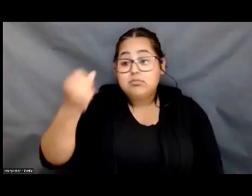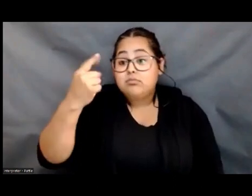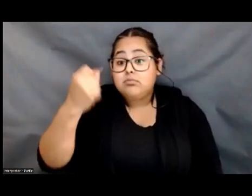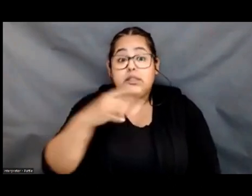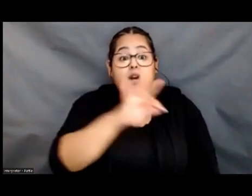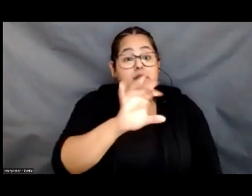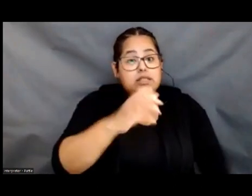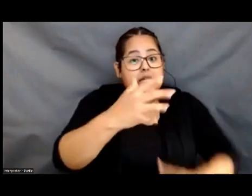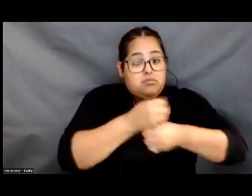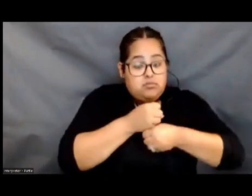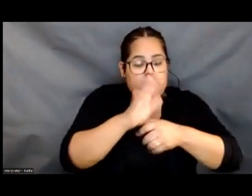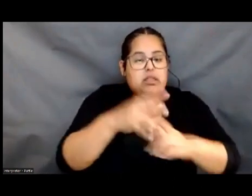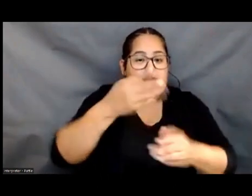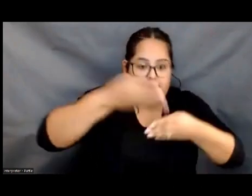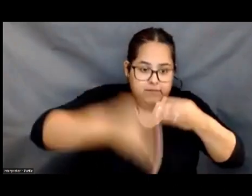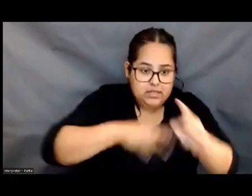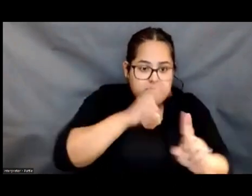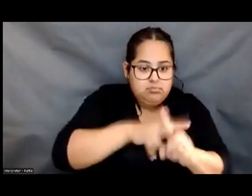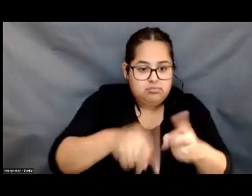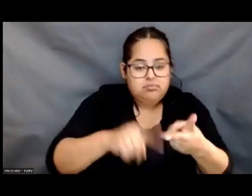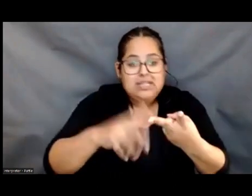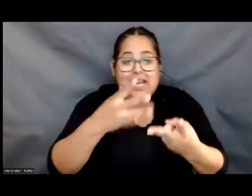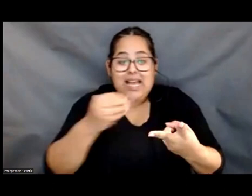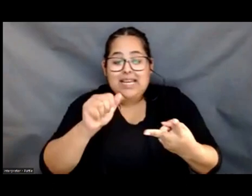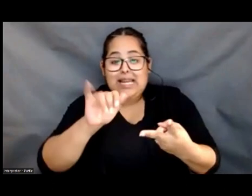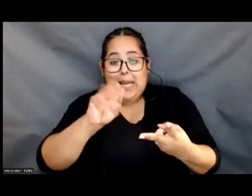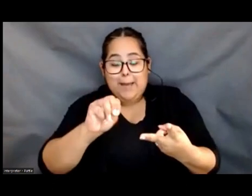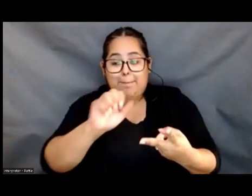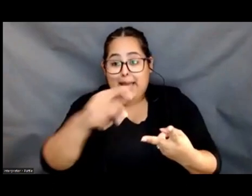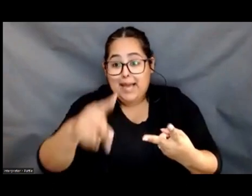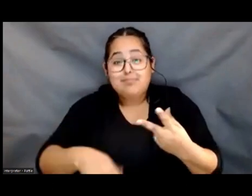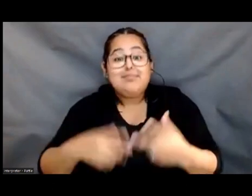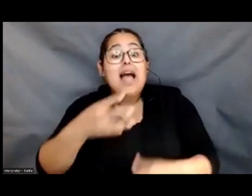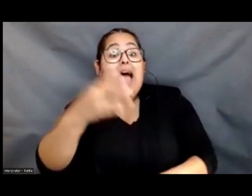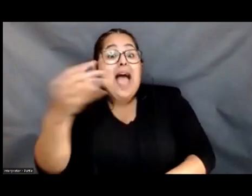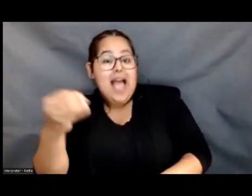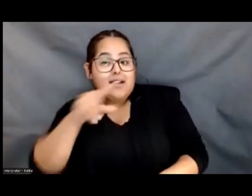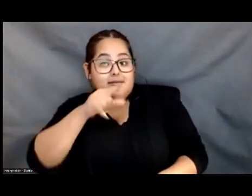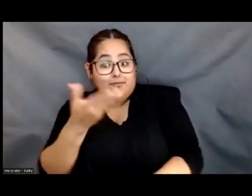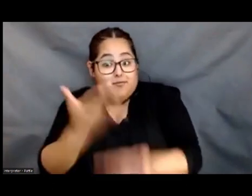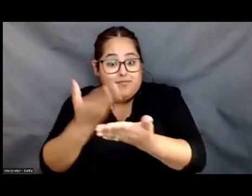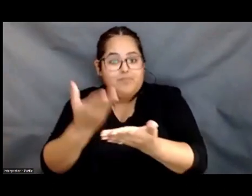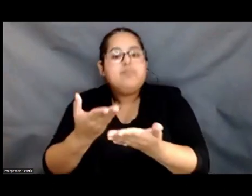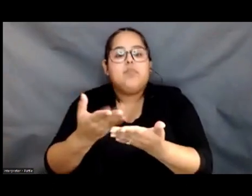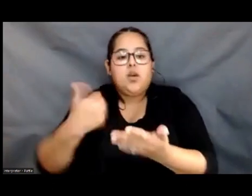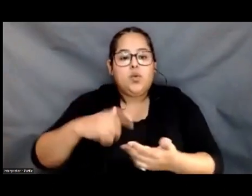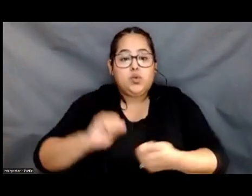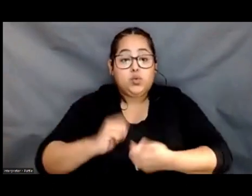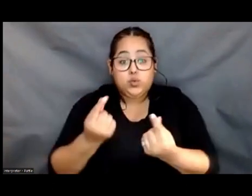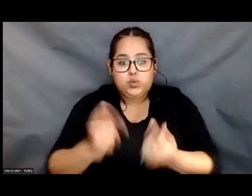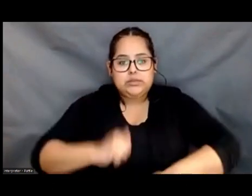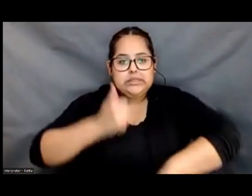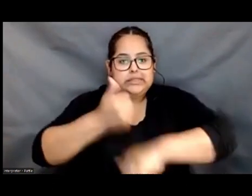students' completed AIM app and verification, we will schedule times with the site leads to complete